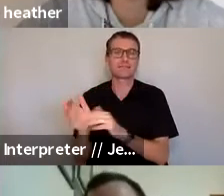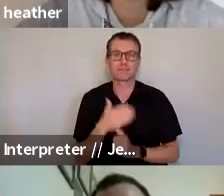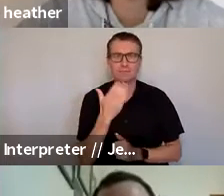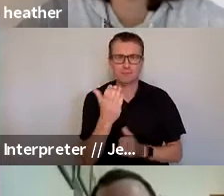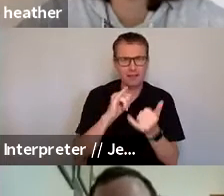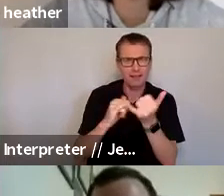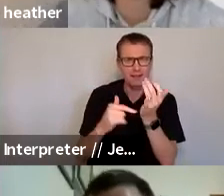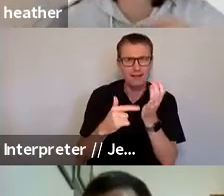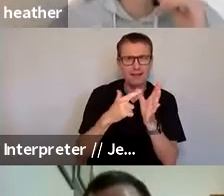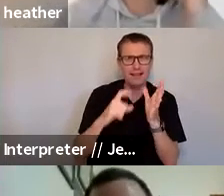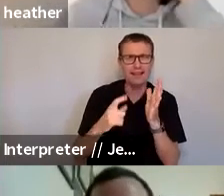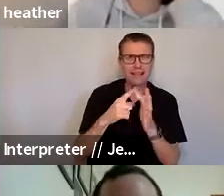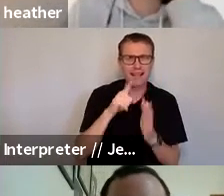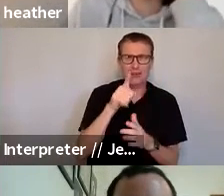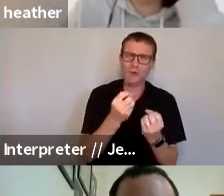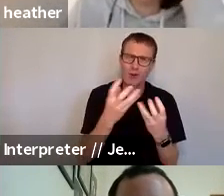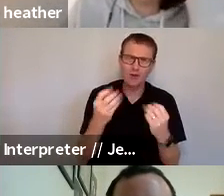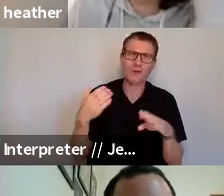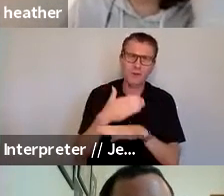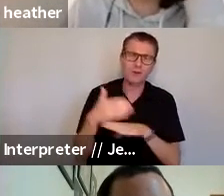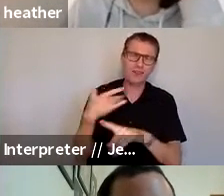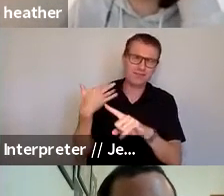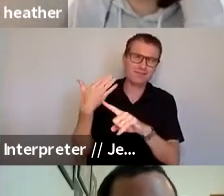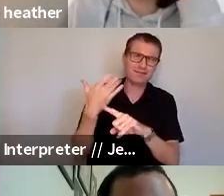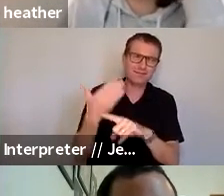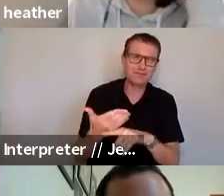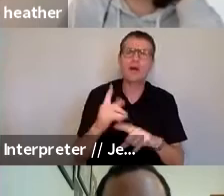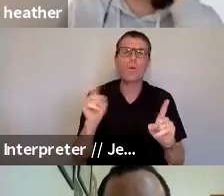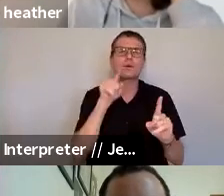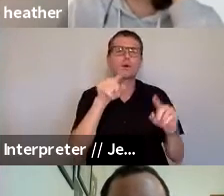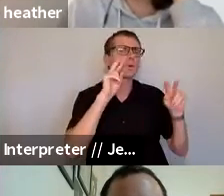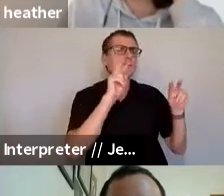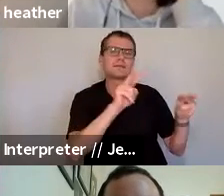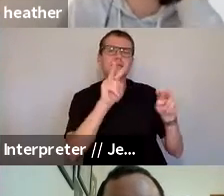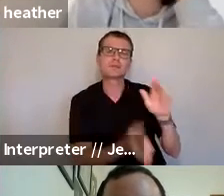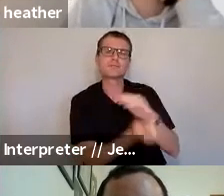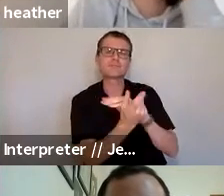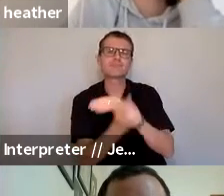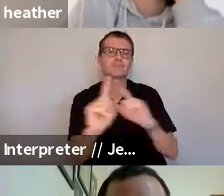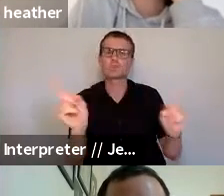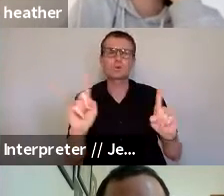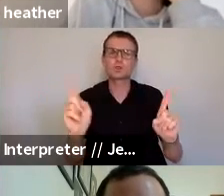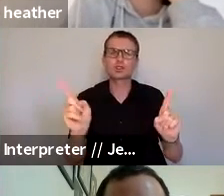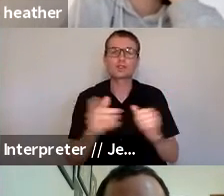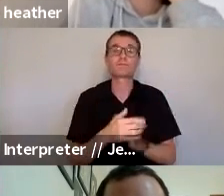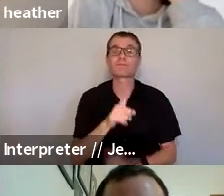are you seeing? Yes, yeah, it's been quite incredible to see,